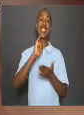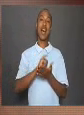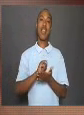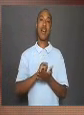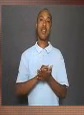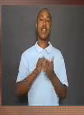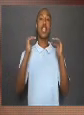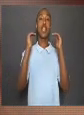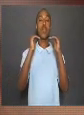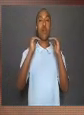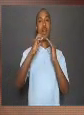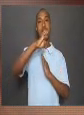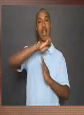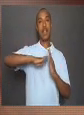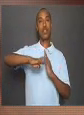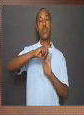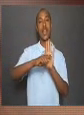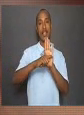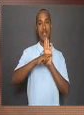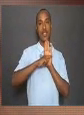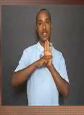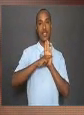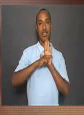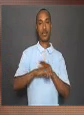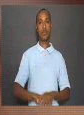have equal electronegativity,